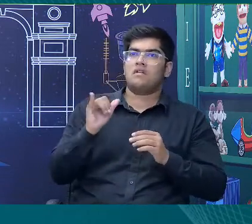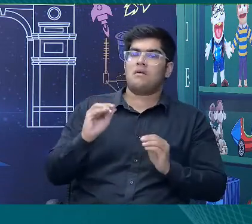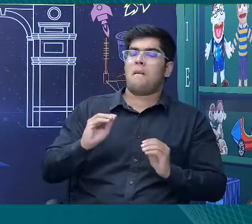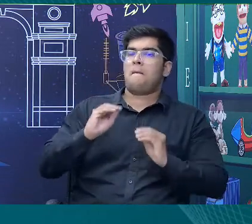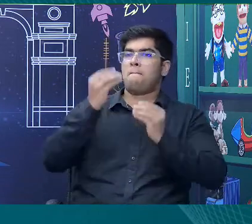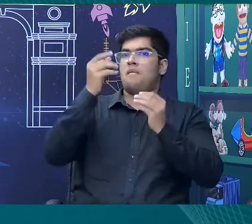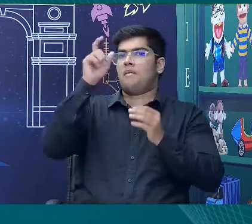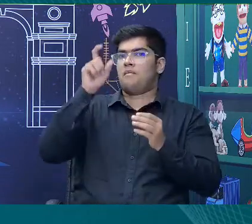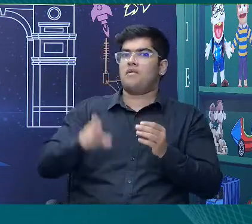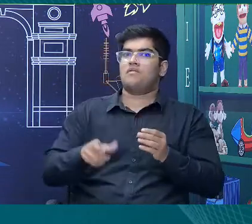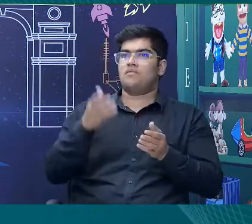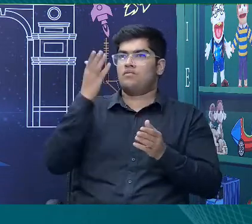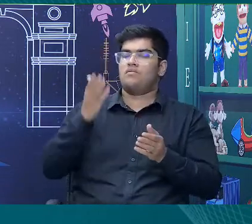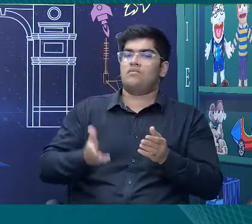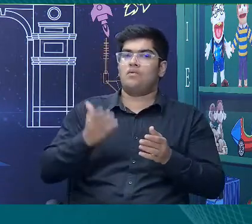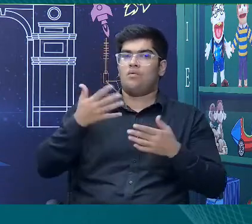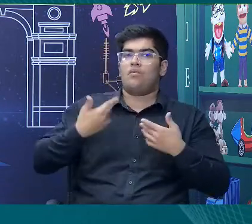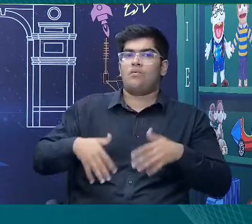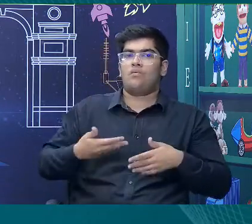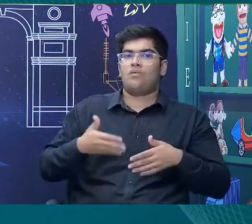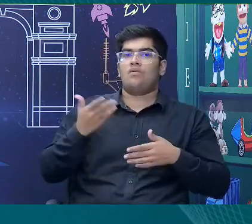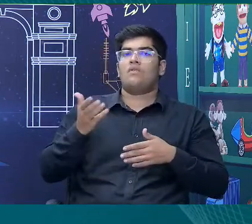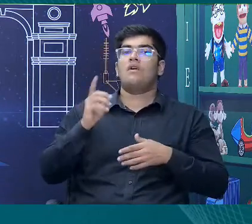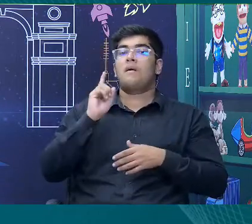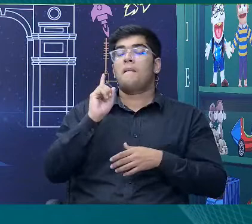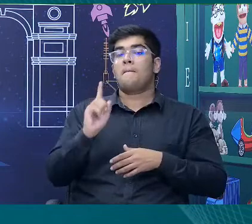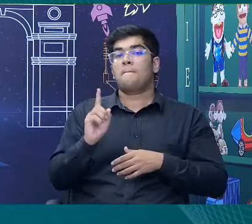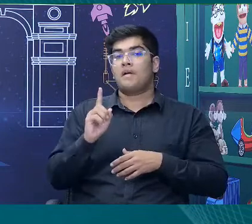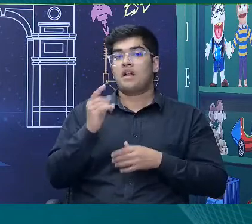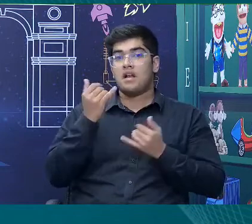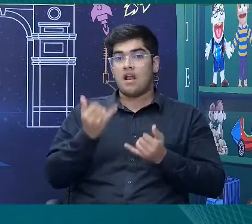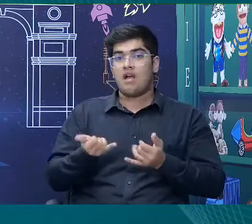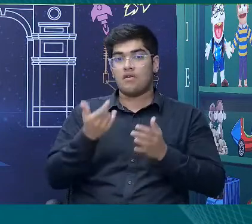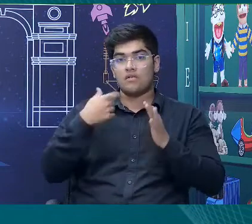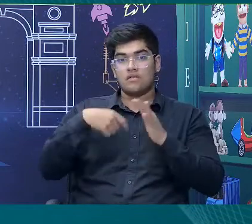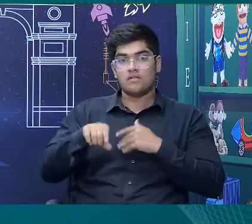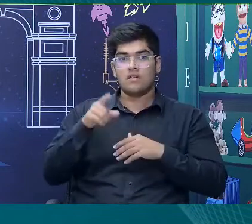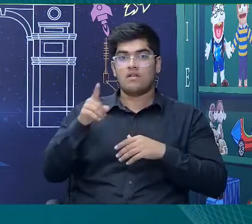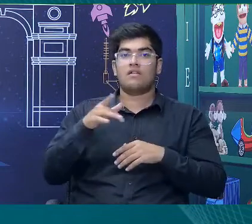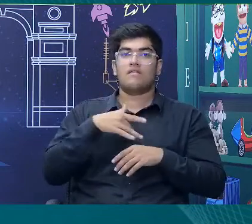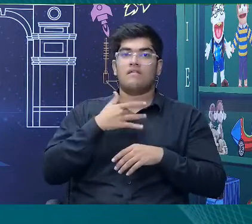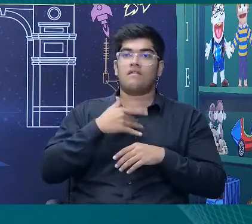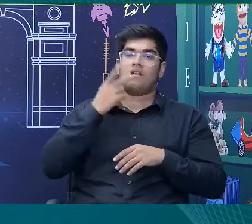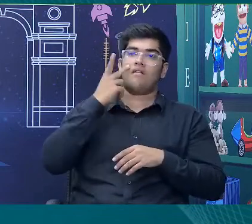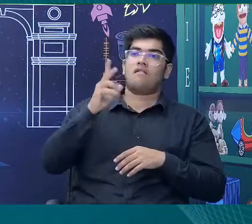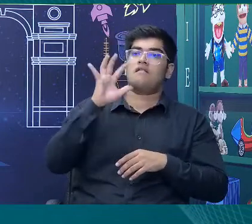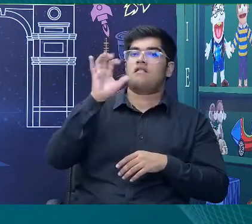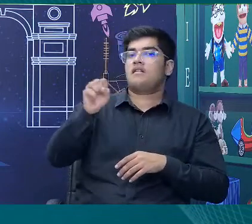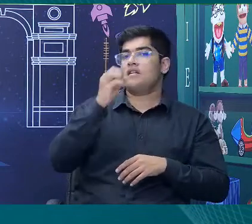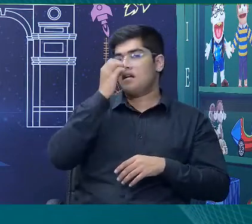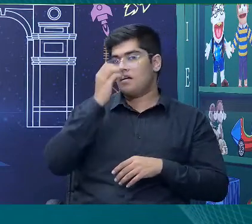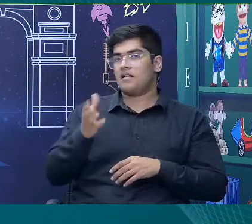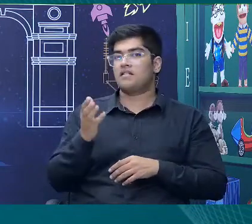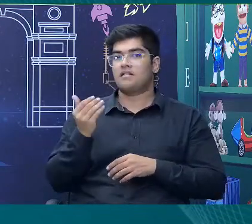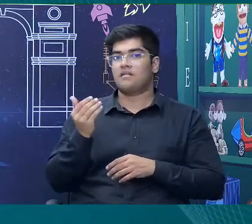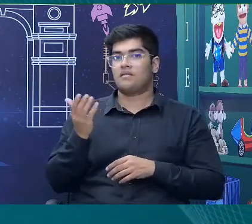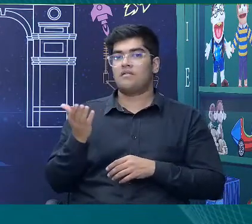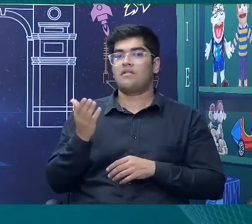better than he looked when they found him. Yeah. But now he's also very instantly recognizable. So